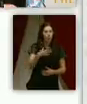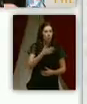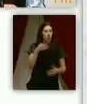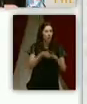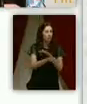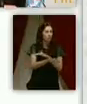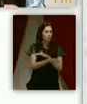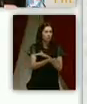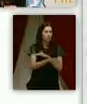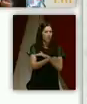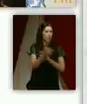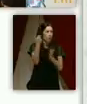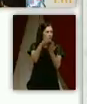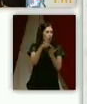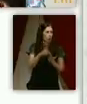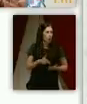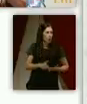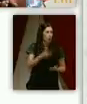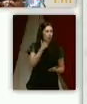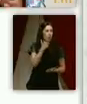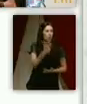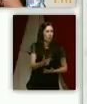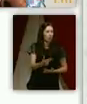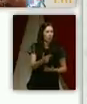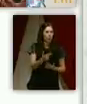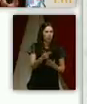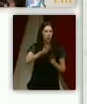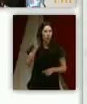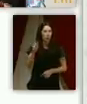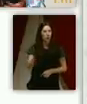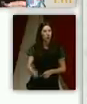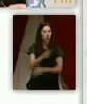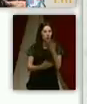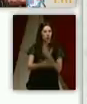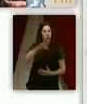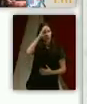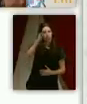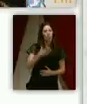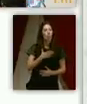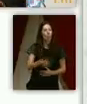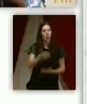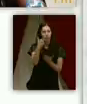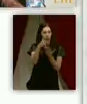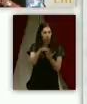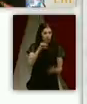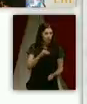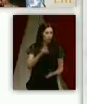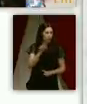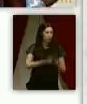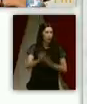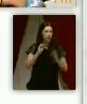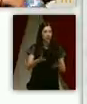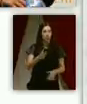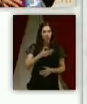content for our users to access it easily with an assistive